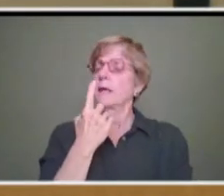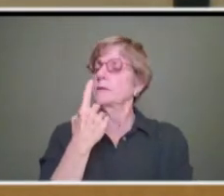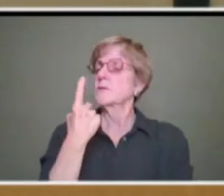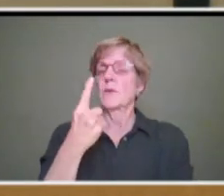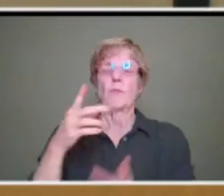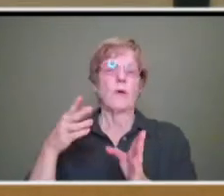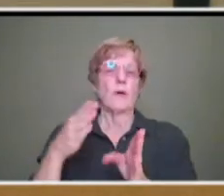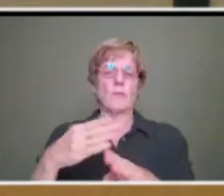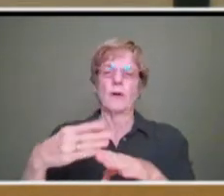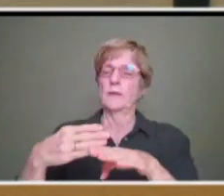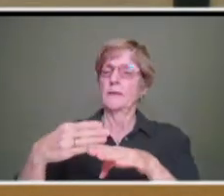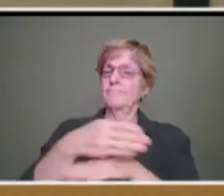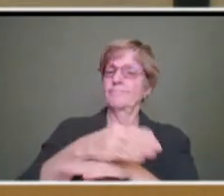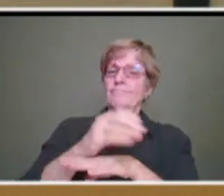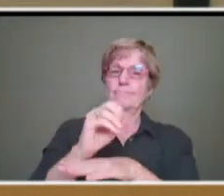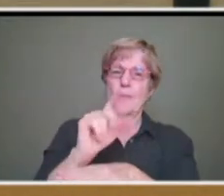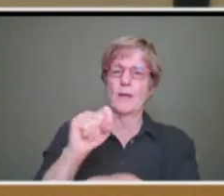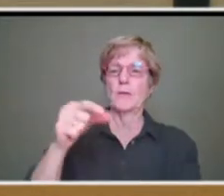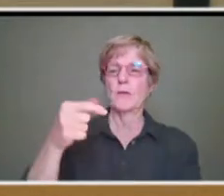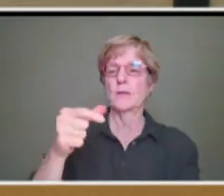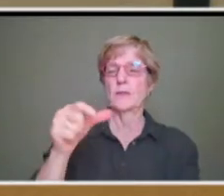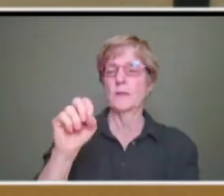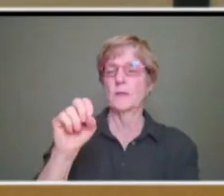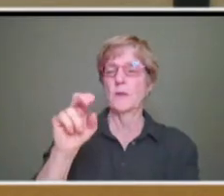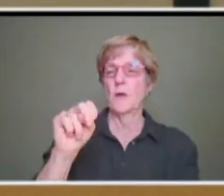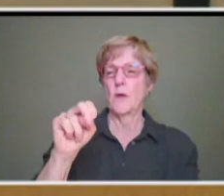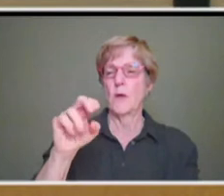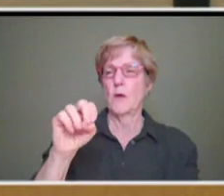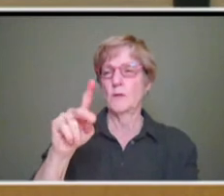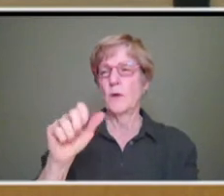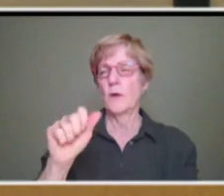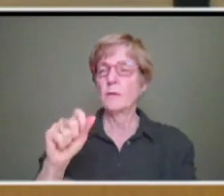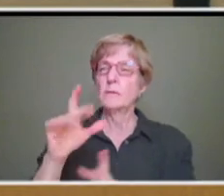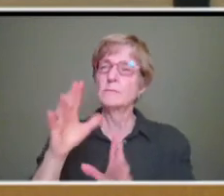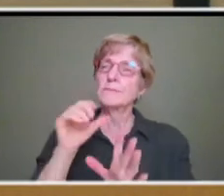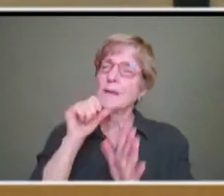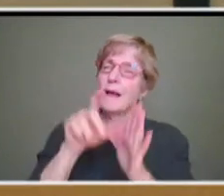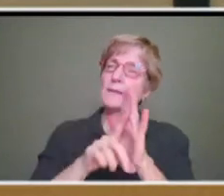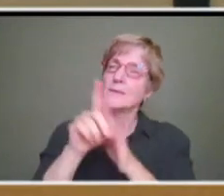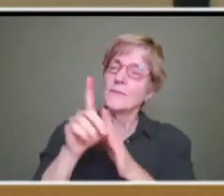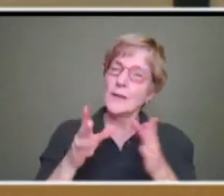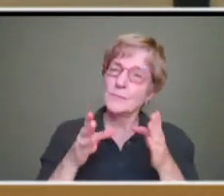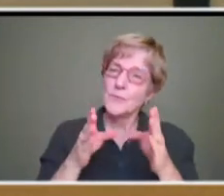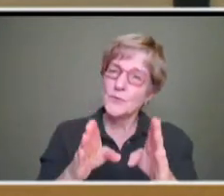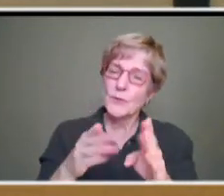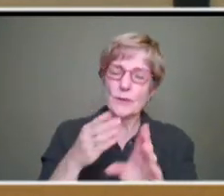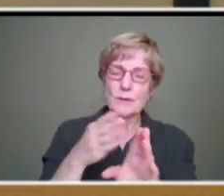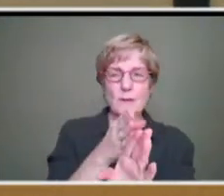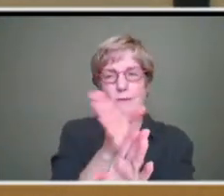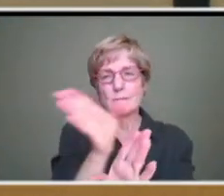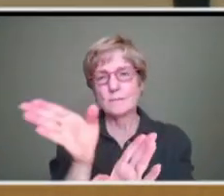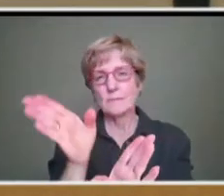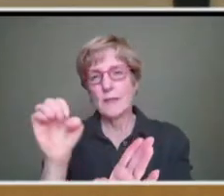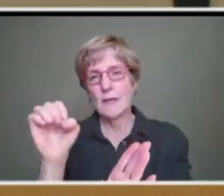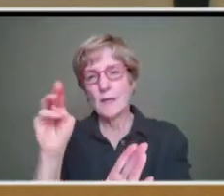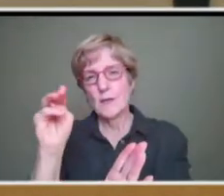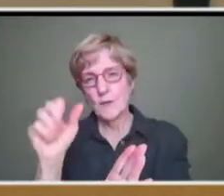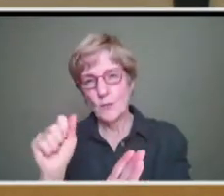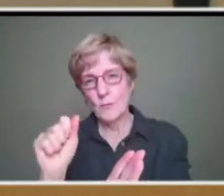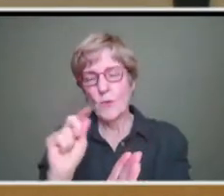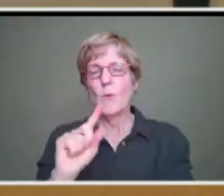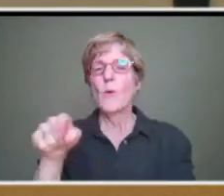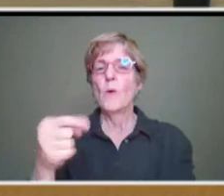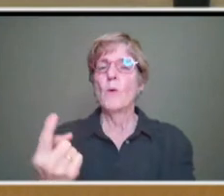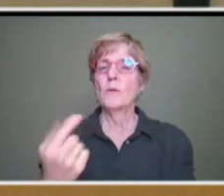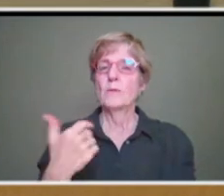Gondola is is sought an undeveloped the street that's off of Yuma and it only has